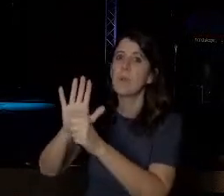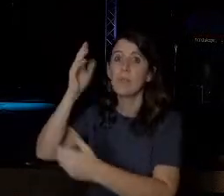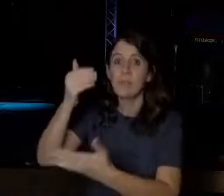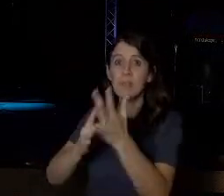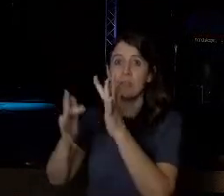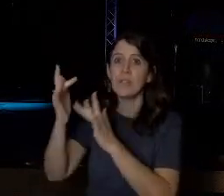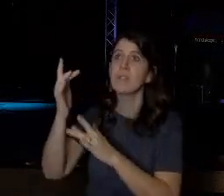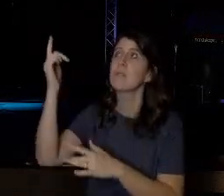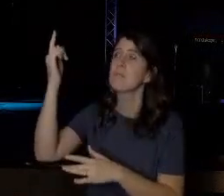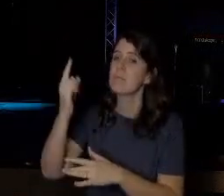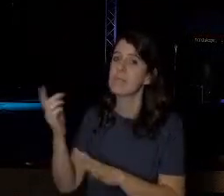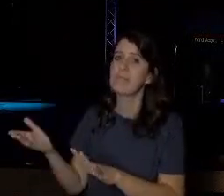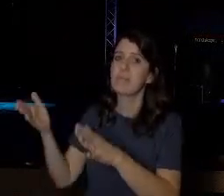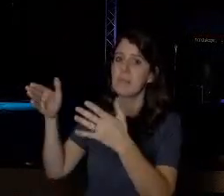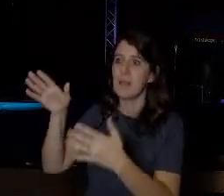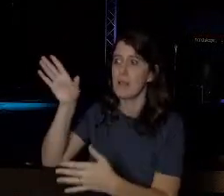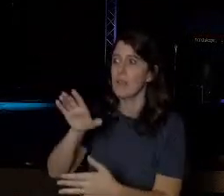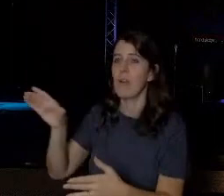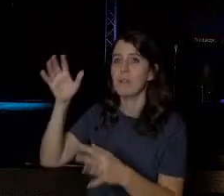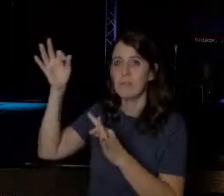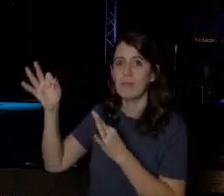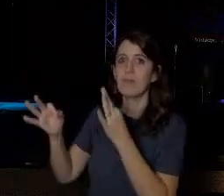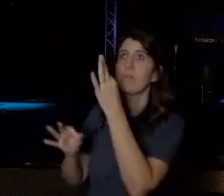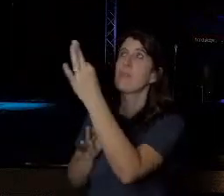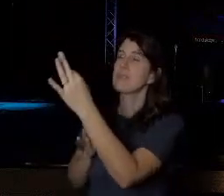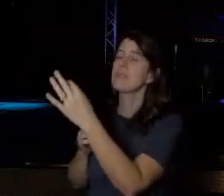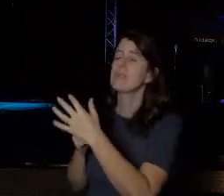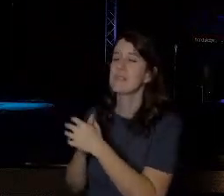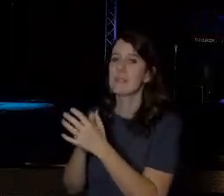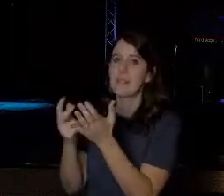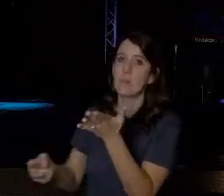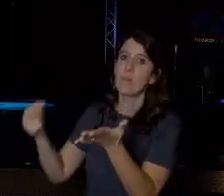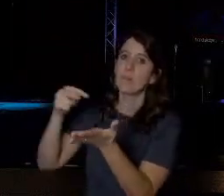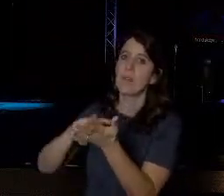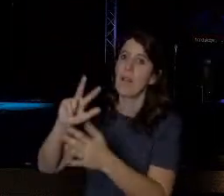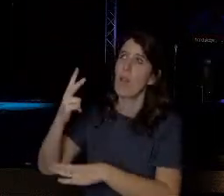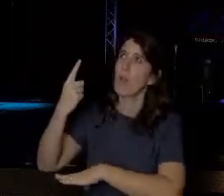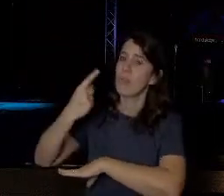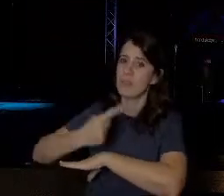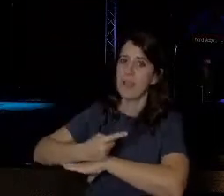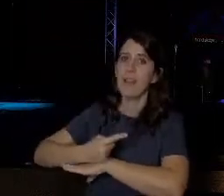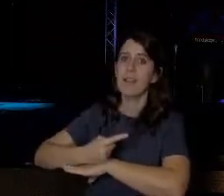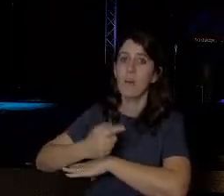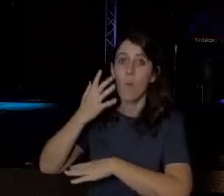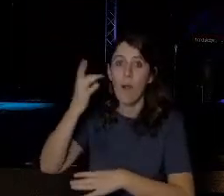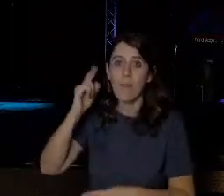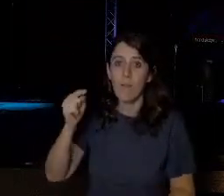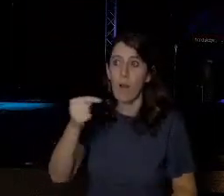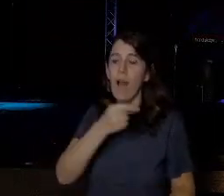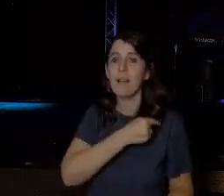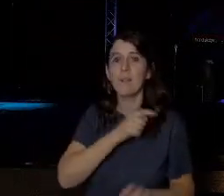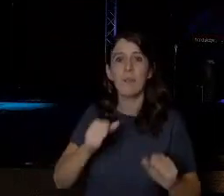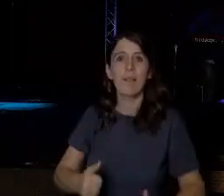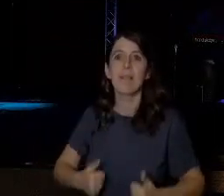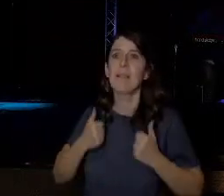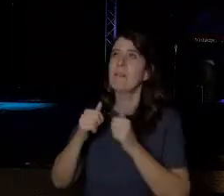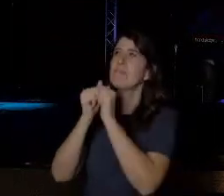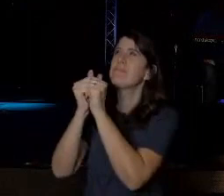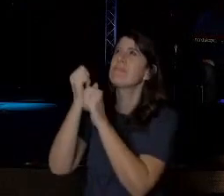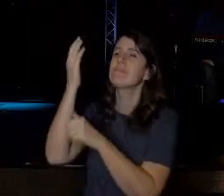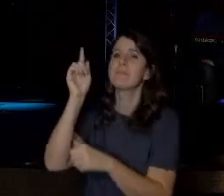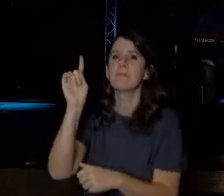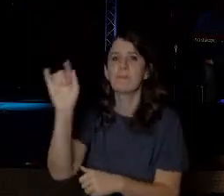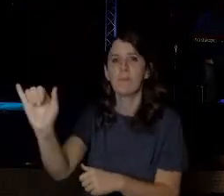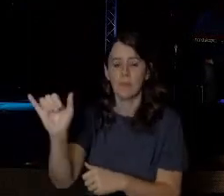died on a cross for us. He rose again on the third day for us that we might live with you for